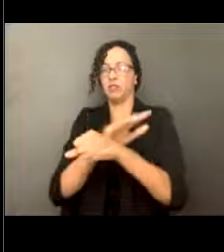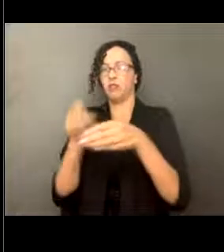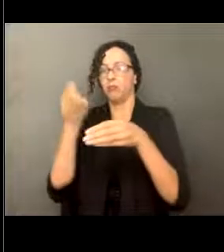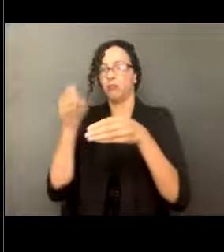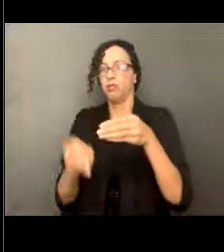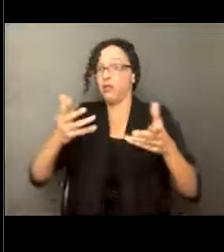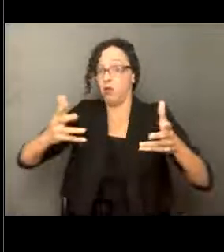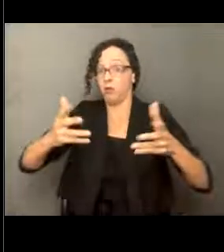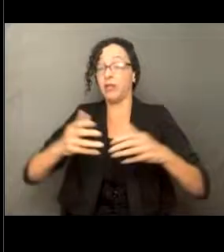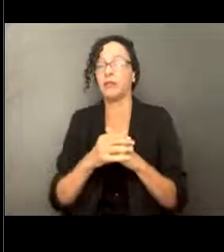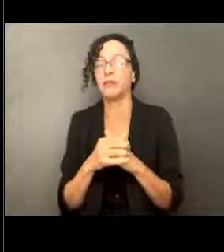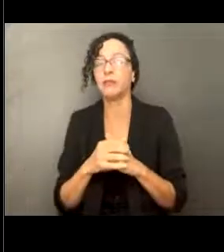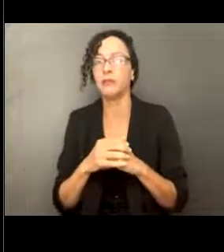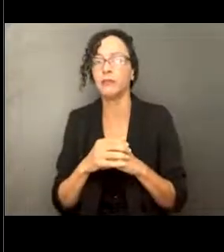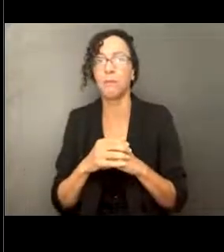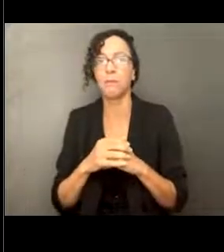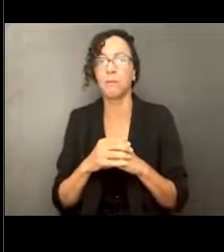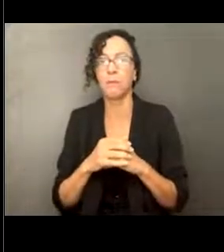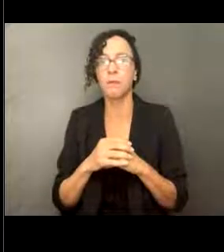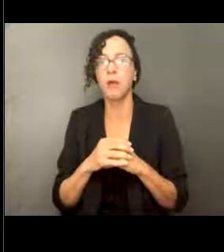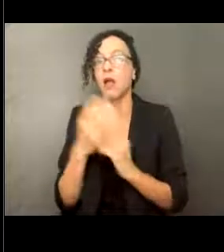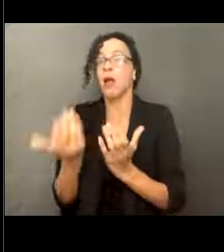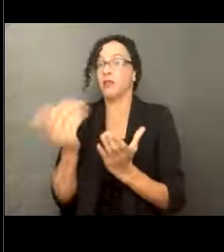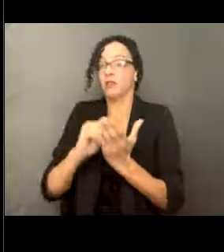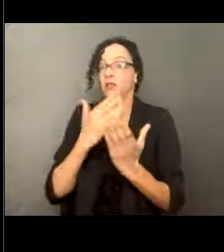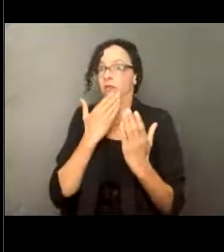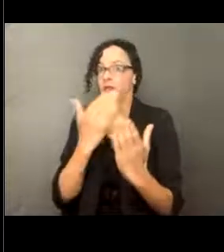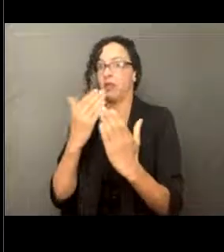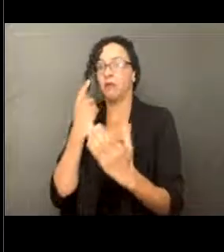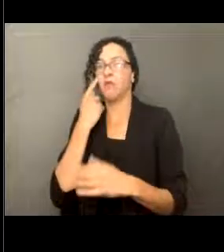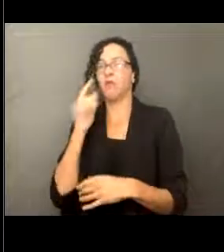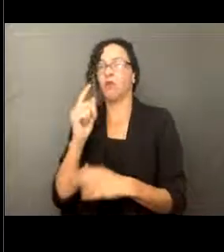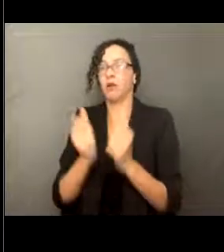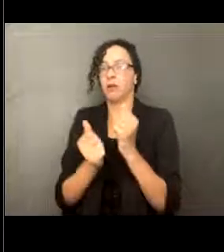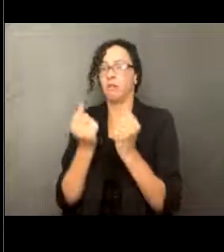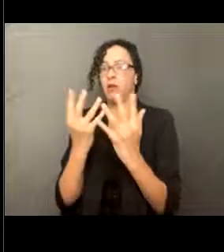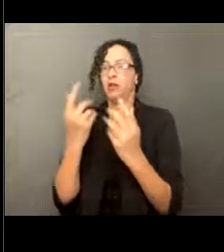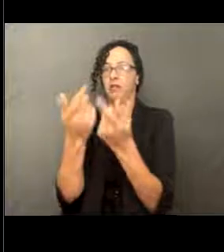to many of you, the CTC staff and commissioners, for your work on this.